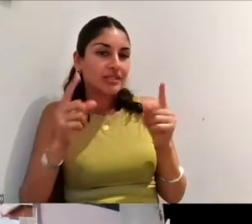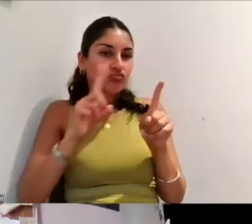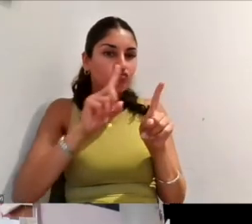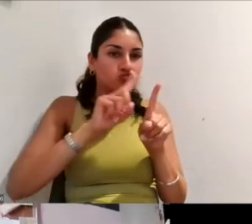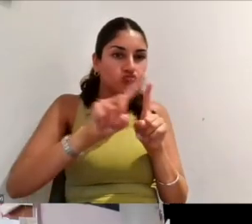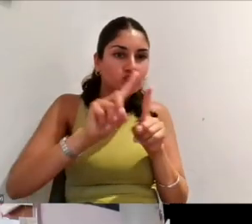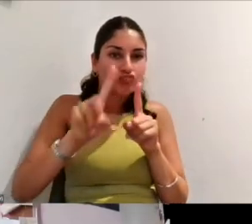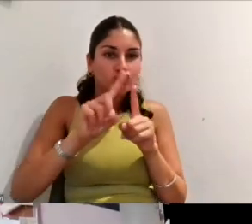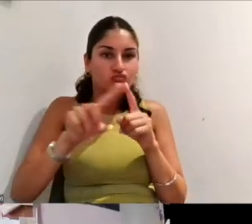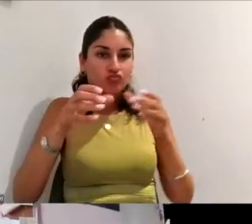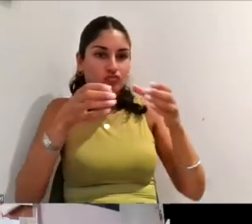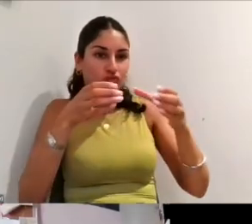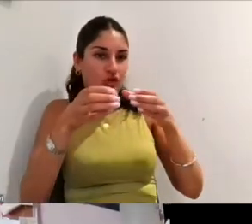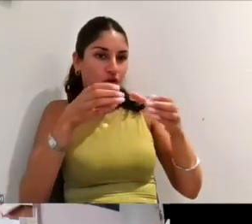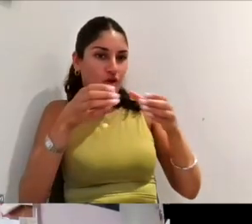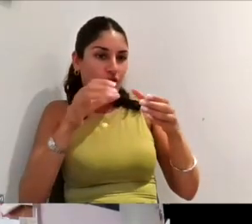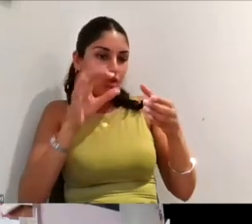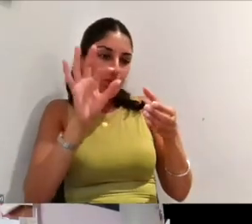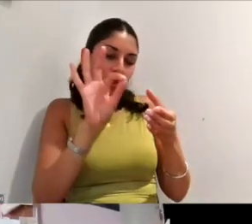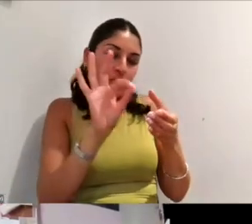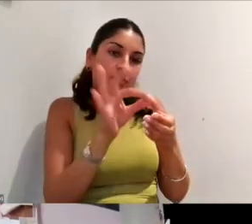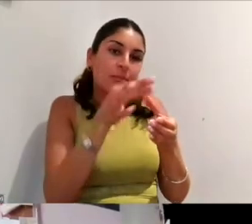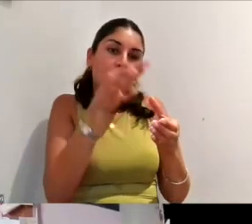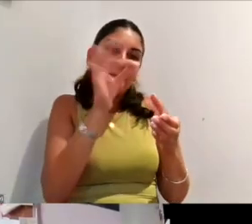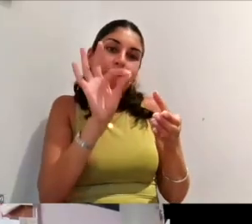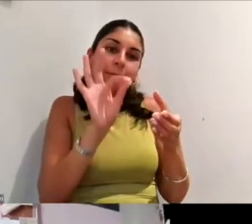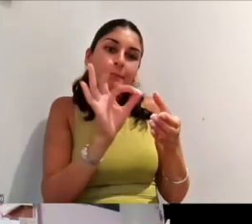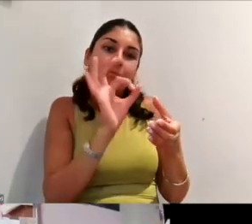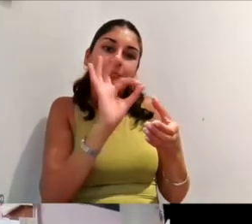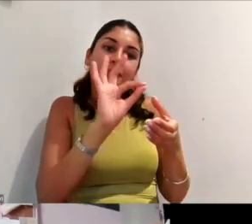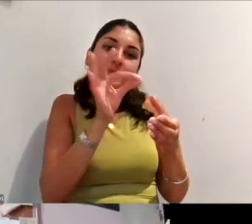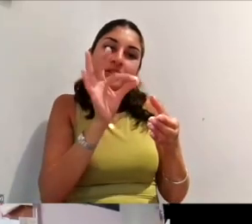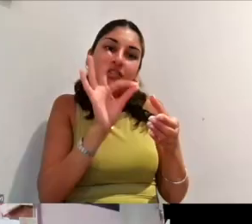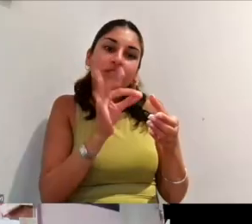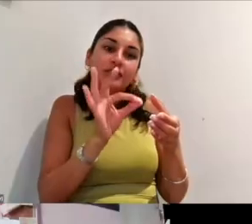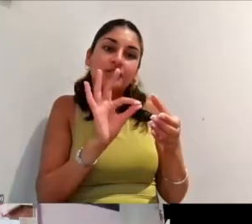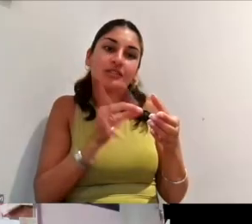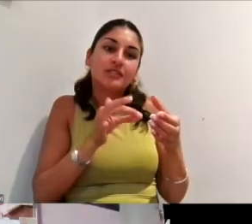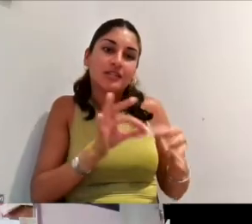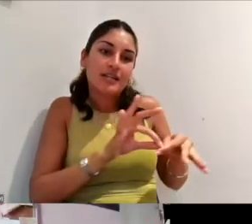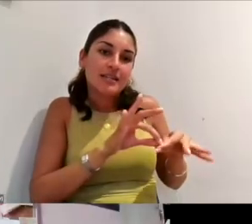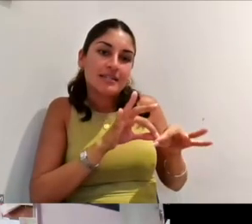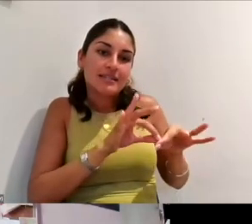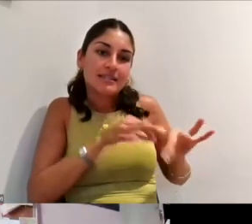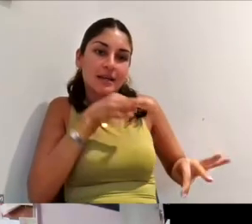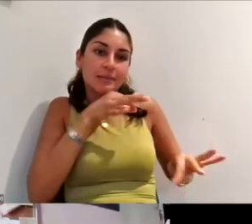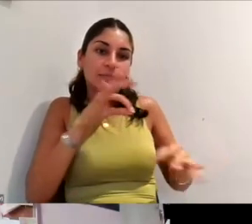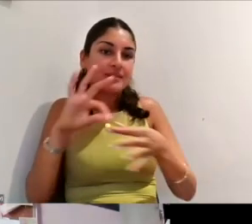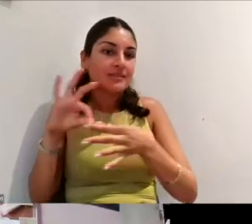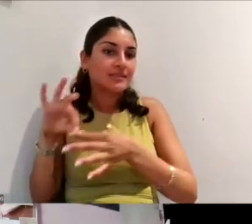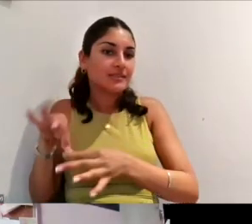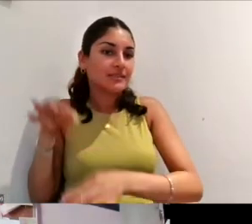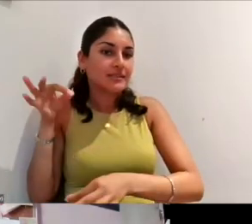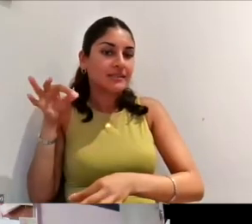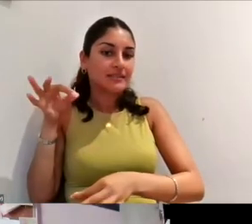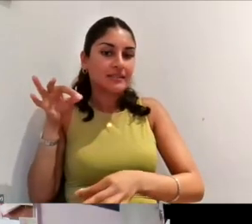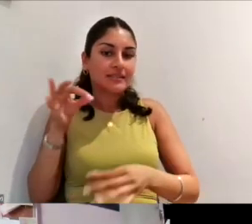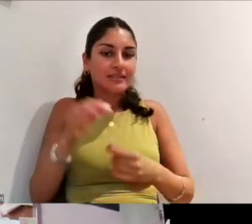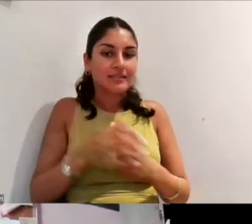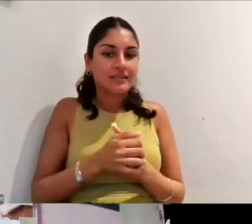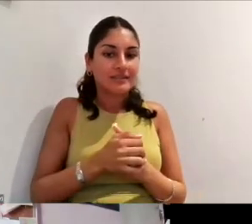fabrics, buttons, ribbons, hips made from zips, so daisy and fall into bits.